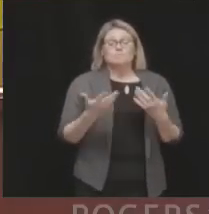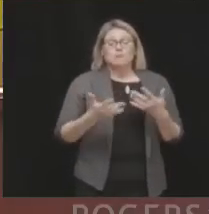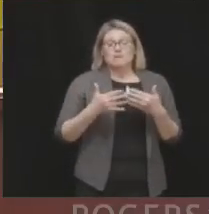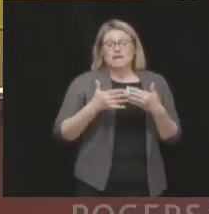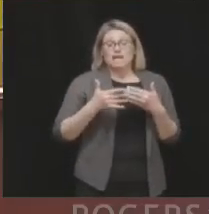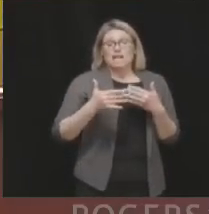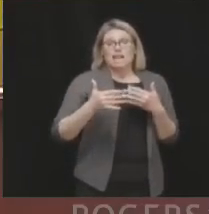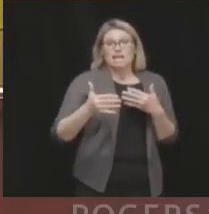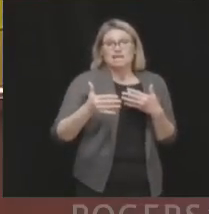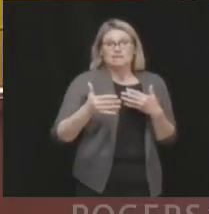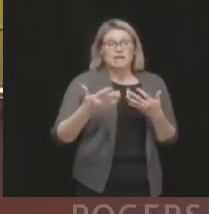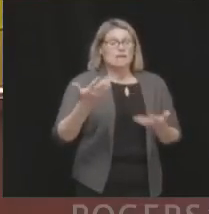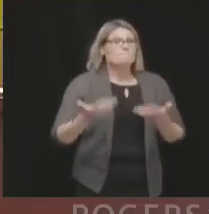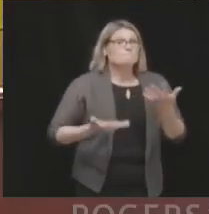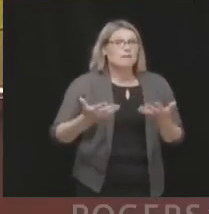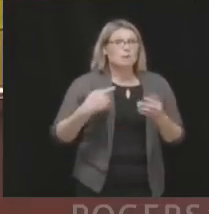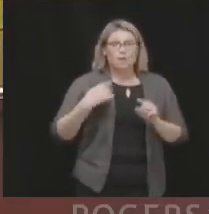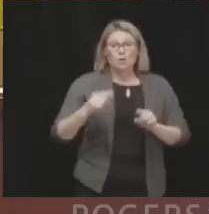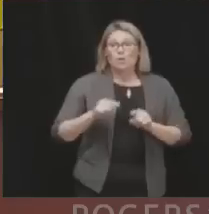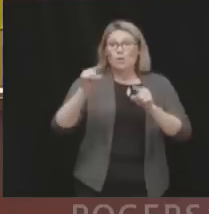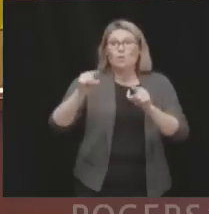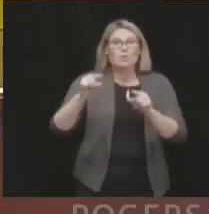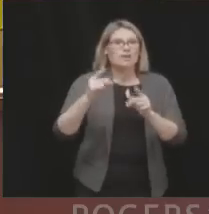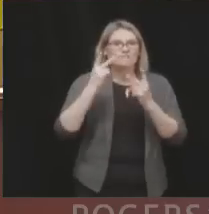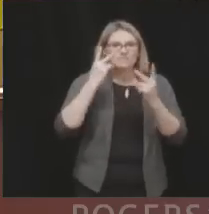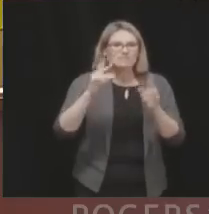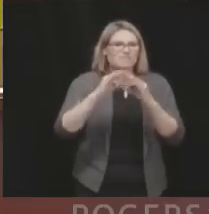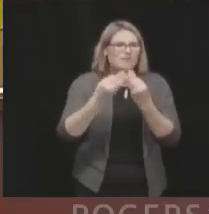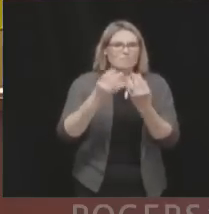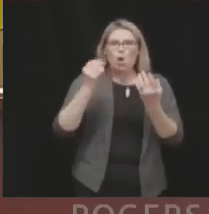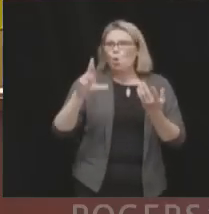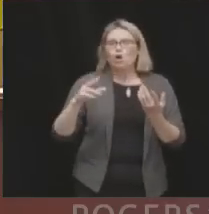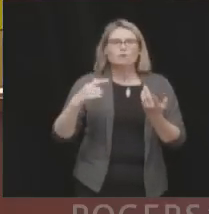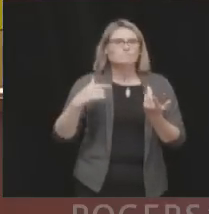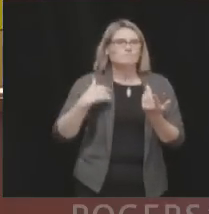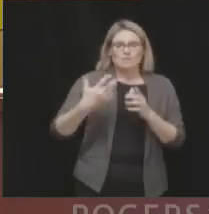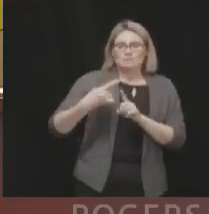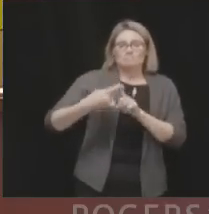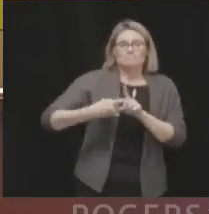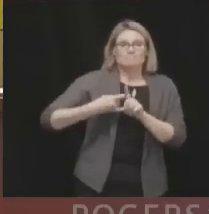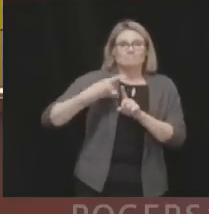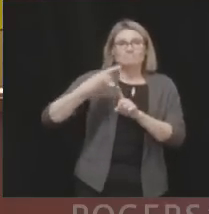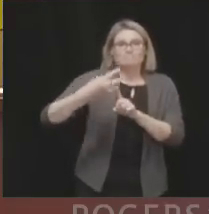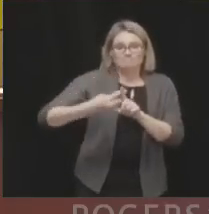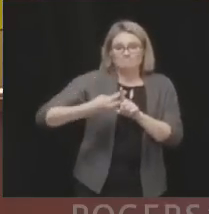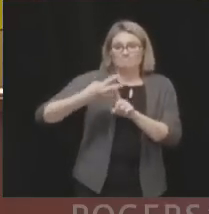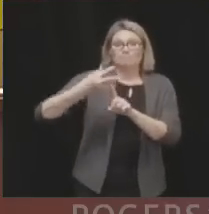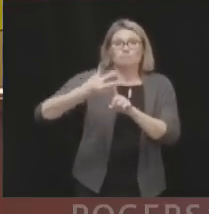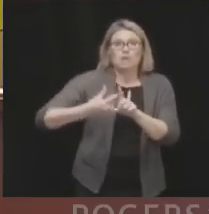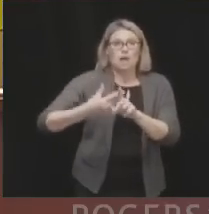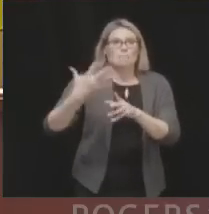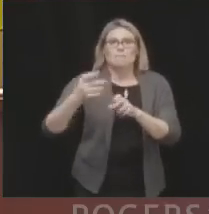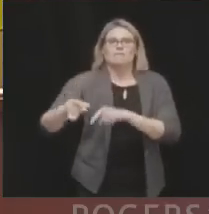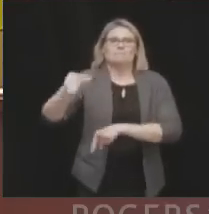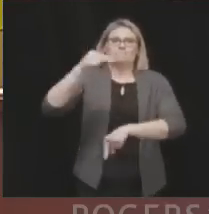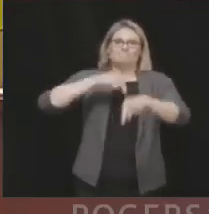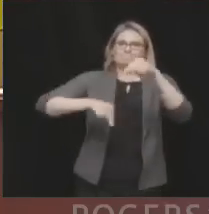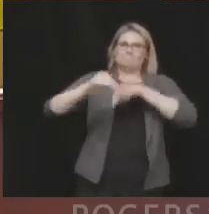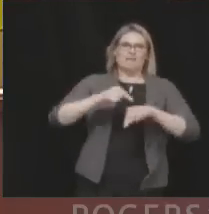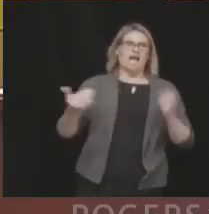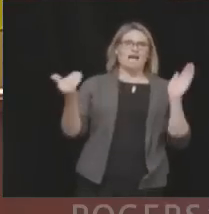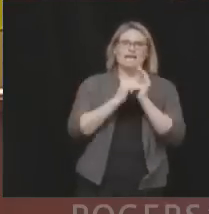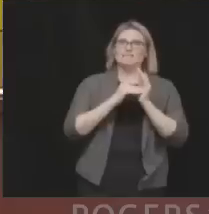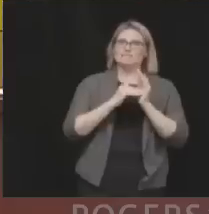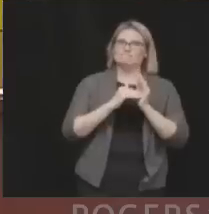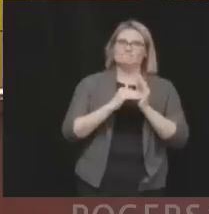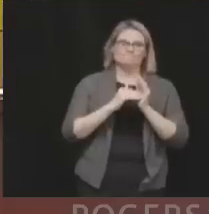that possibility? I think the more careful people are, the more careful